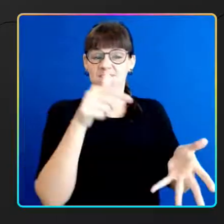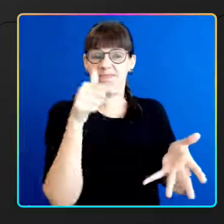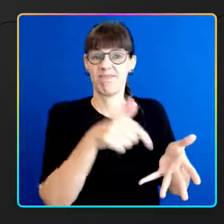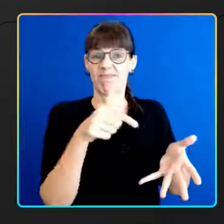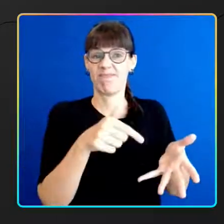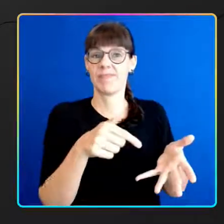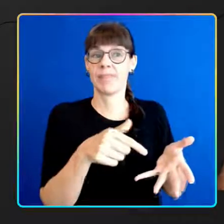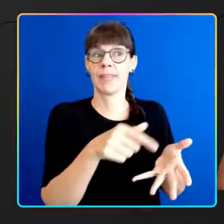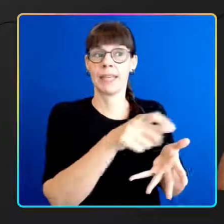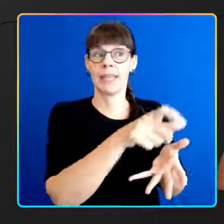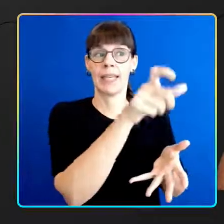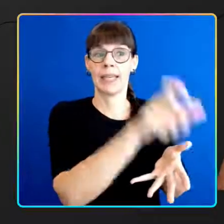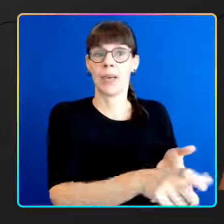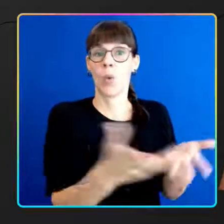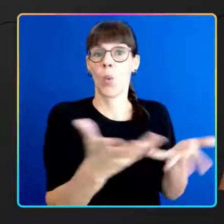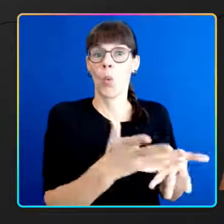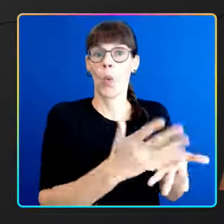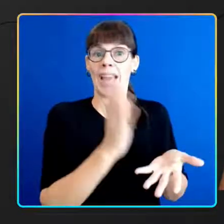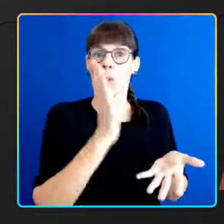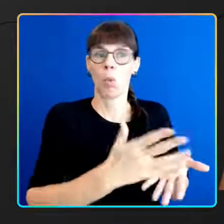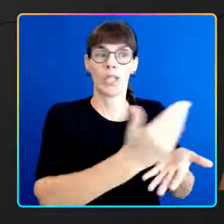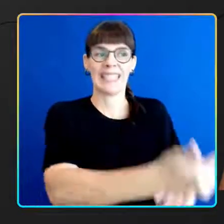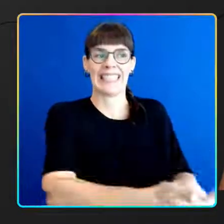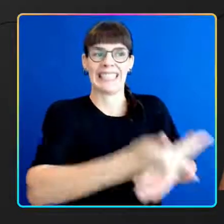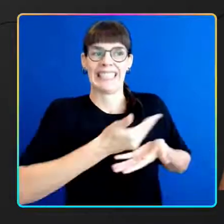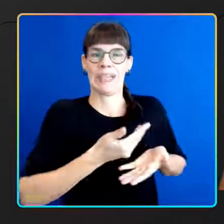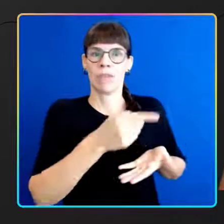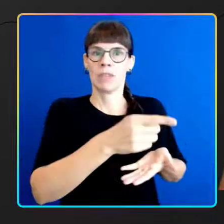customer, then their need is a bit challenging.